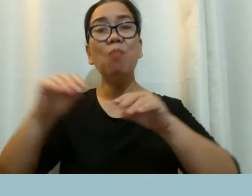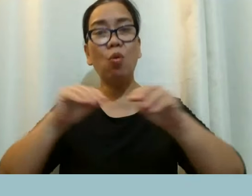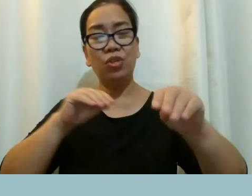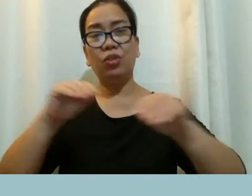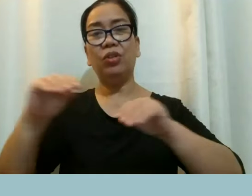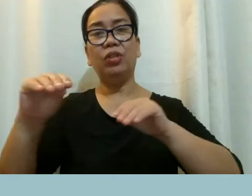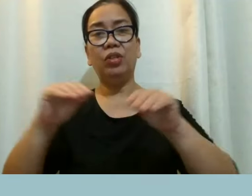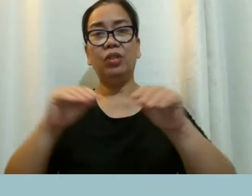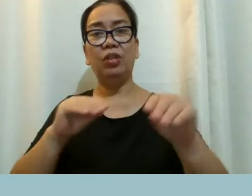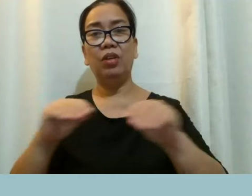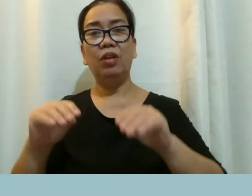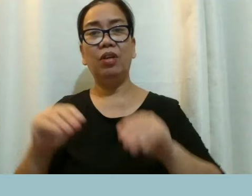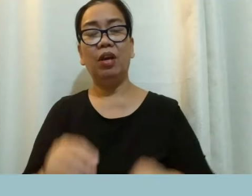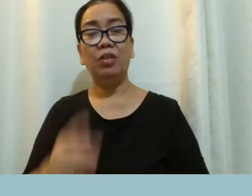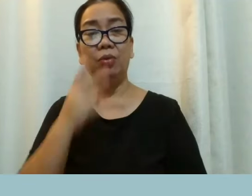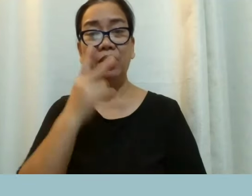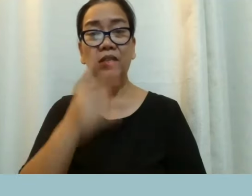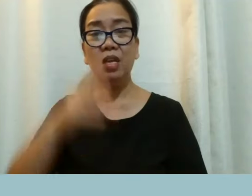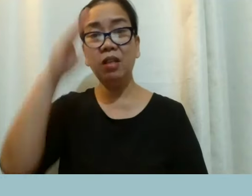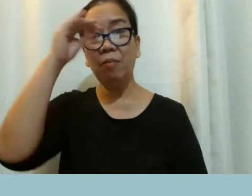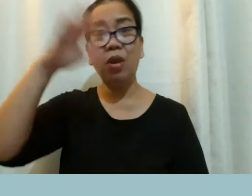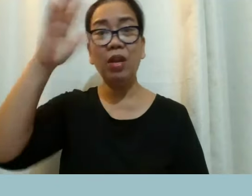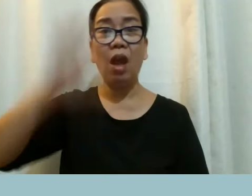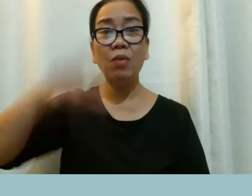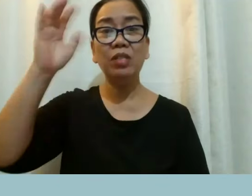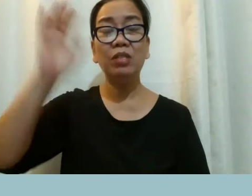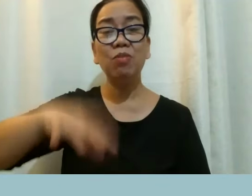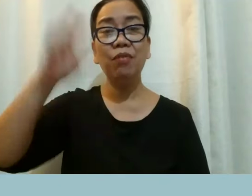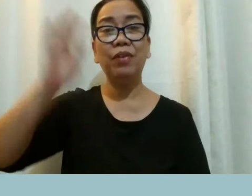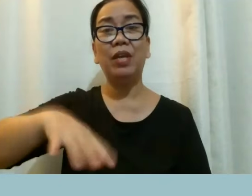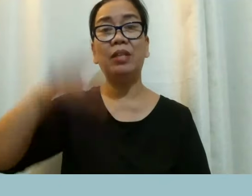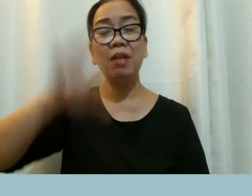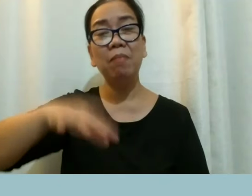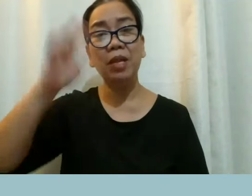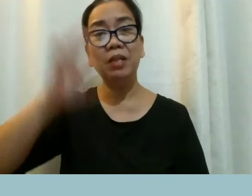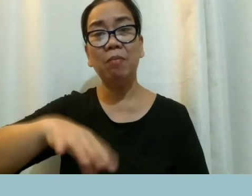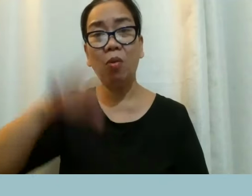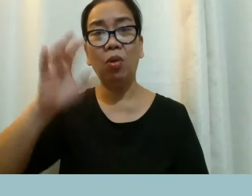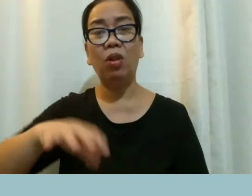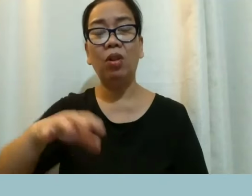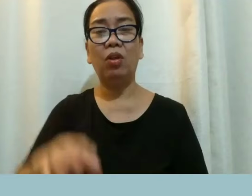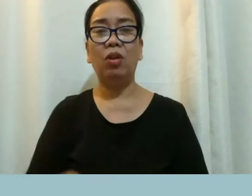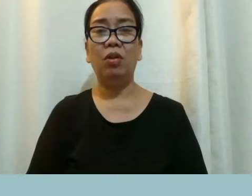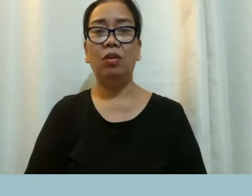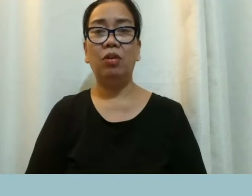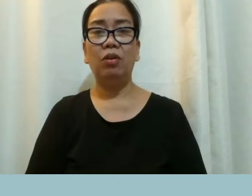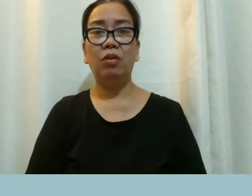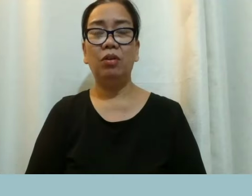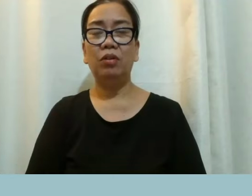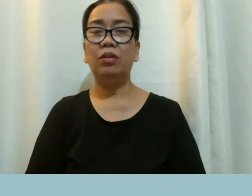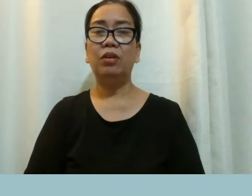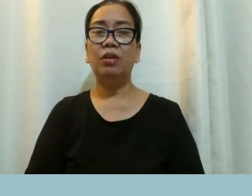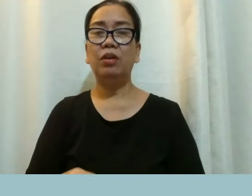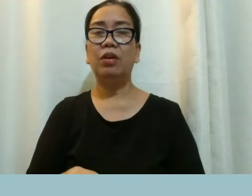in motion. As you can see, the boy now is moving, dribbling the ball.